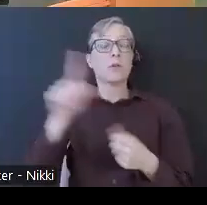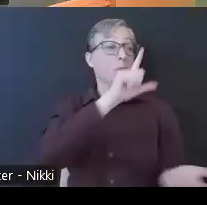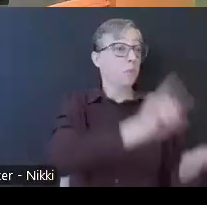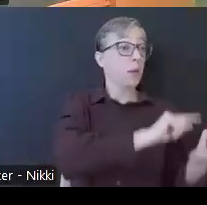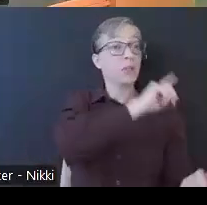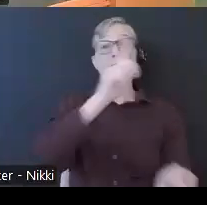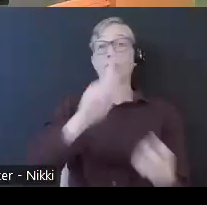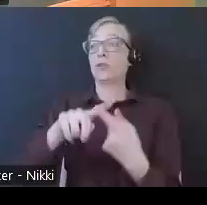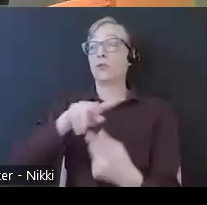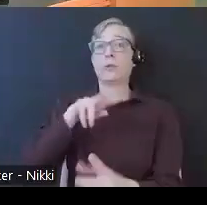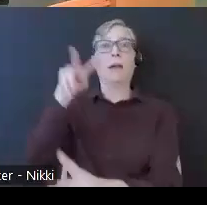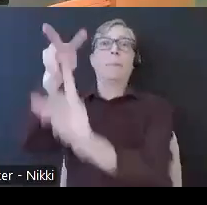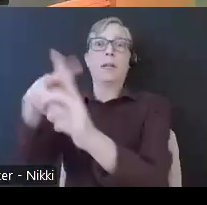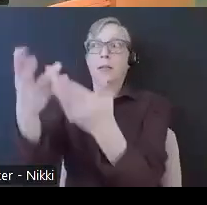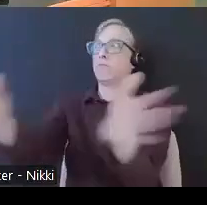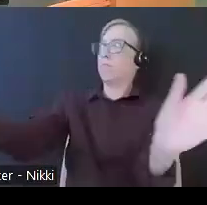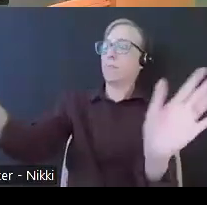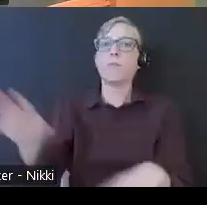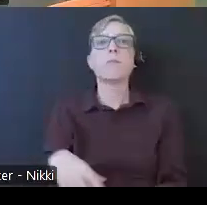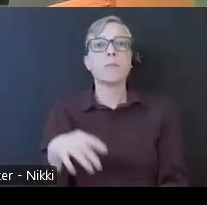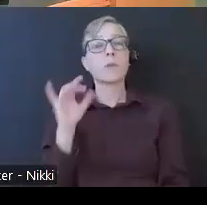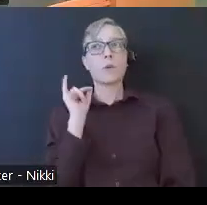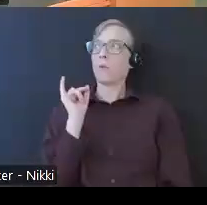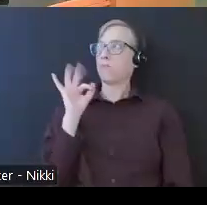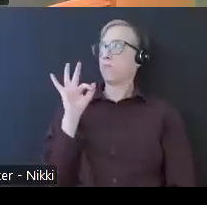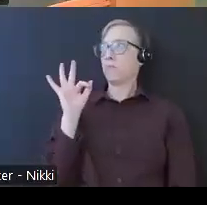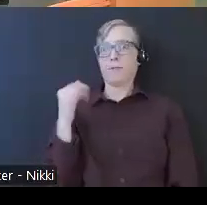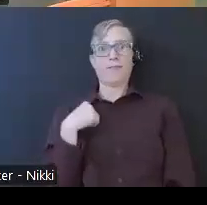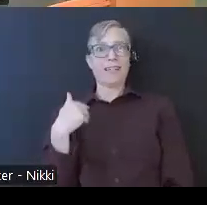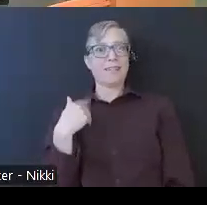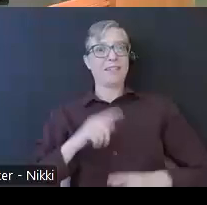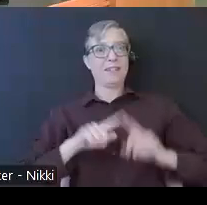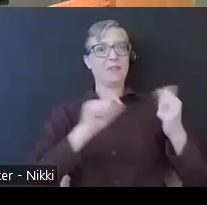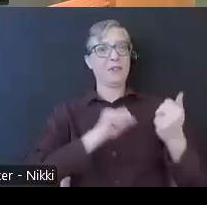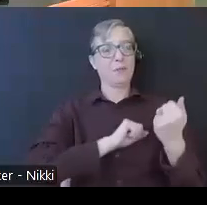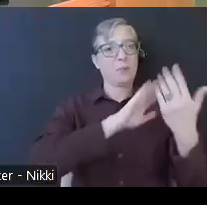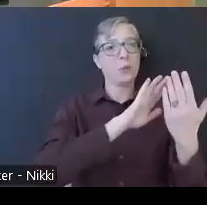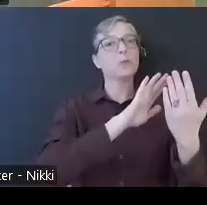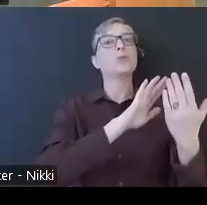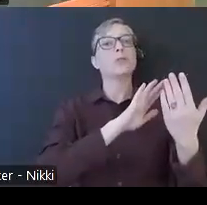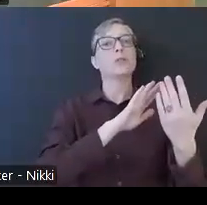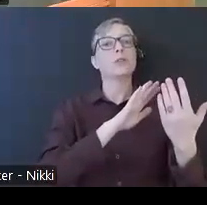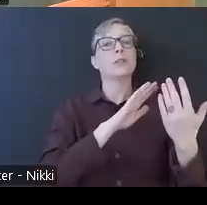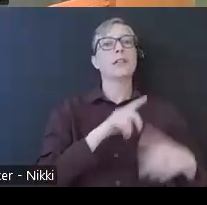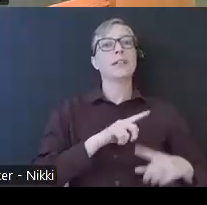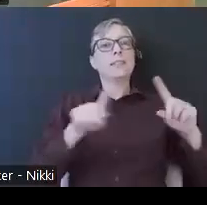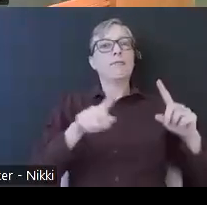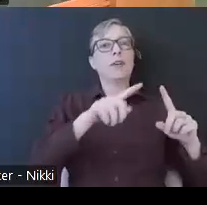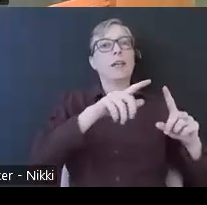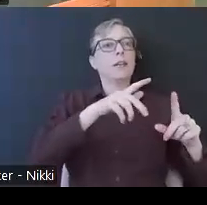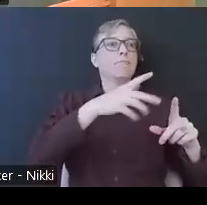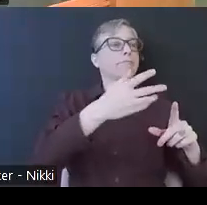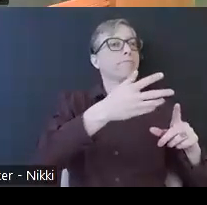this and have the credibility, it may be another way, another approach to implementation science about figuring out how can